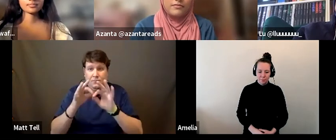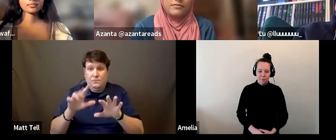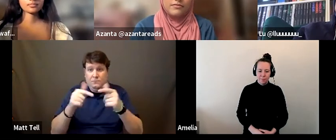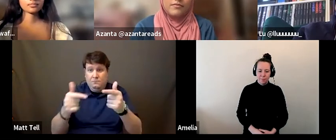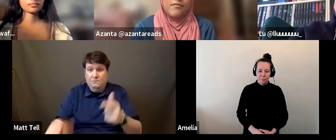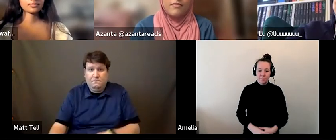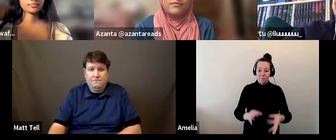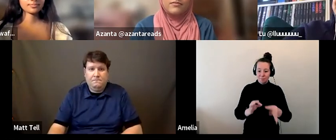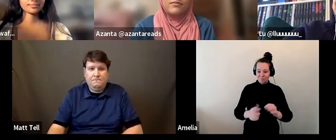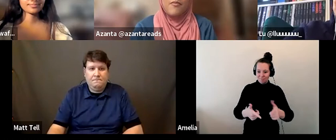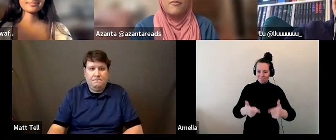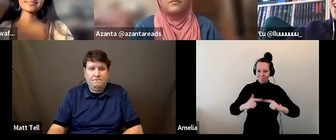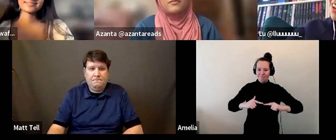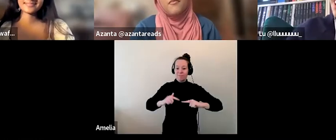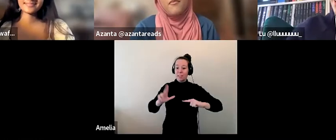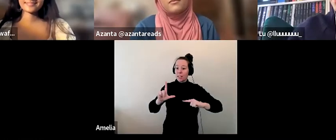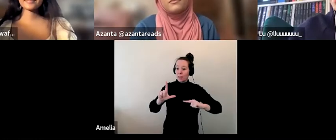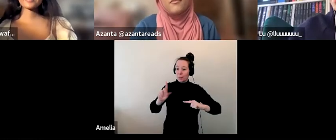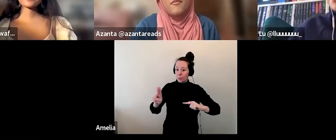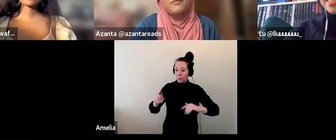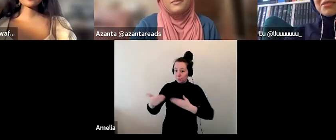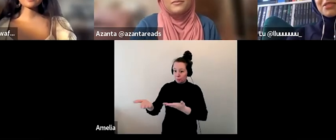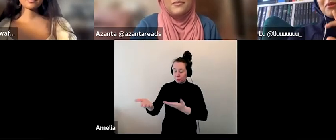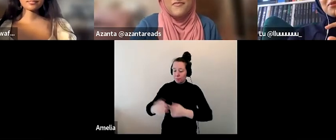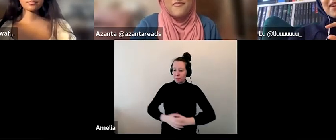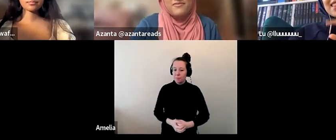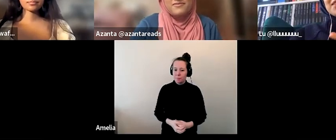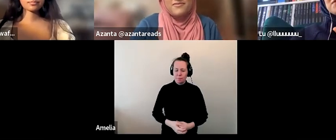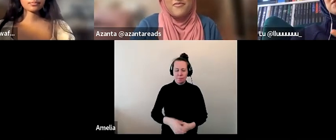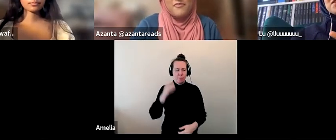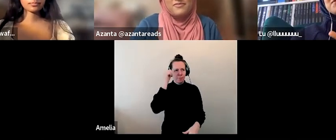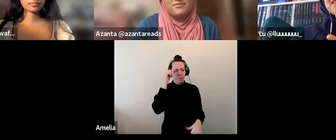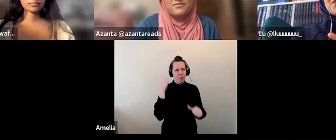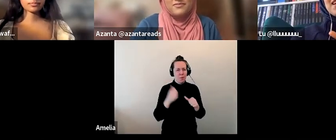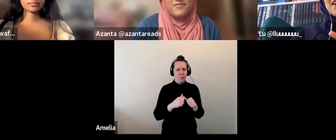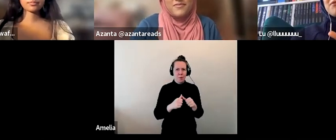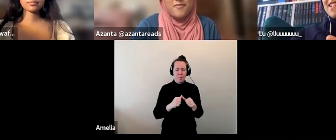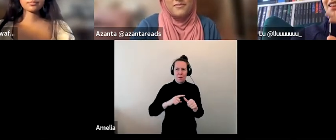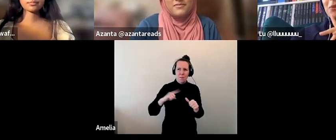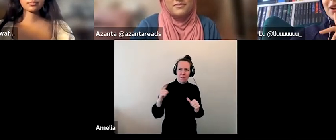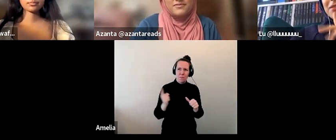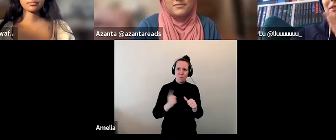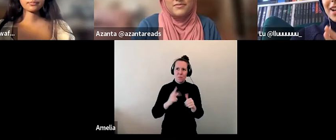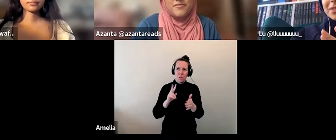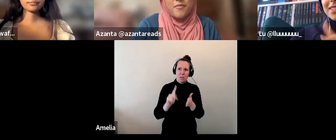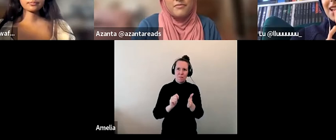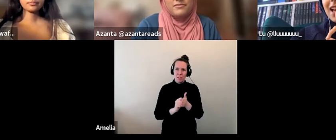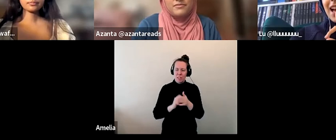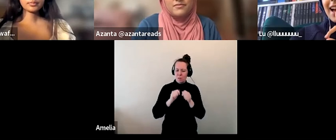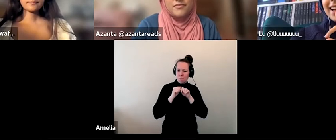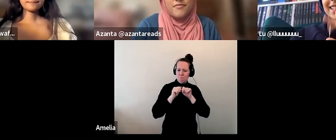Lou, why don't we start off with Lou? I don't remember, but I think the first video that of mine that went